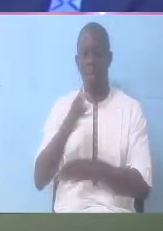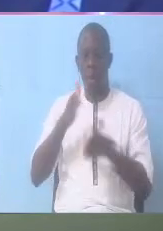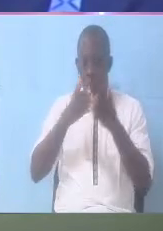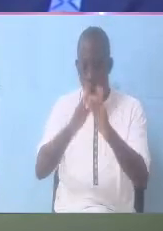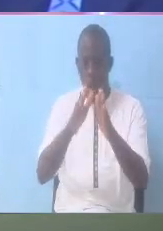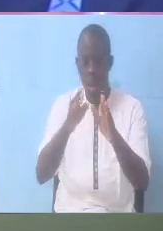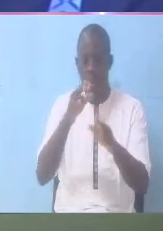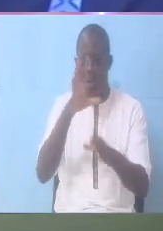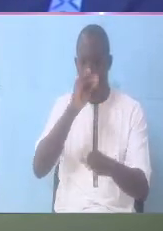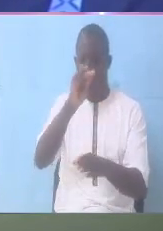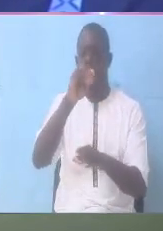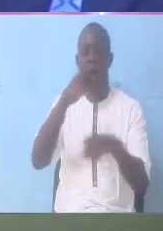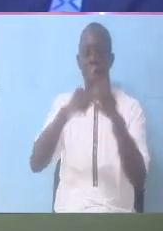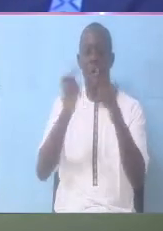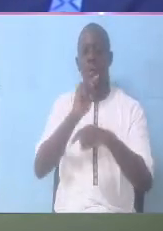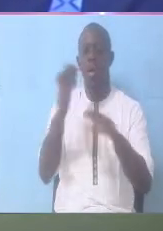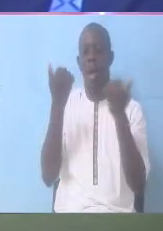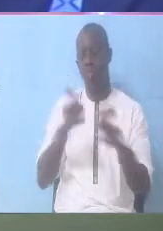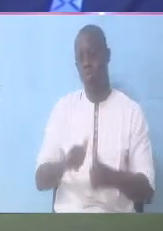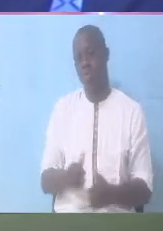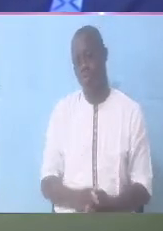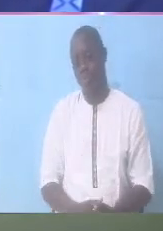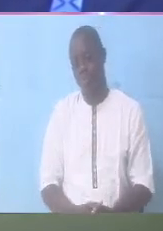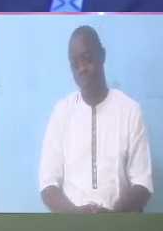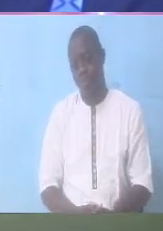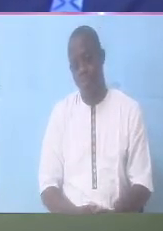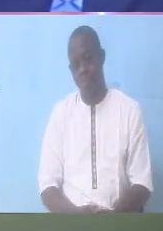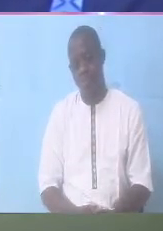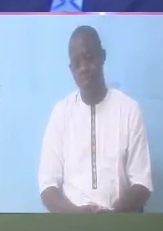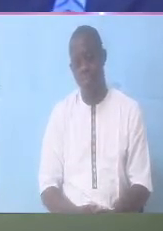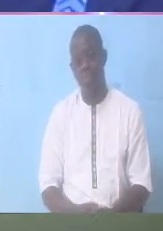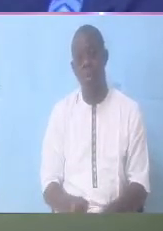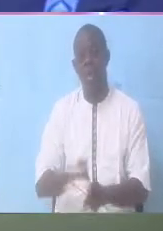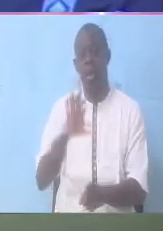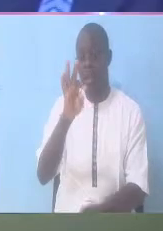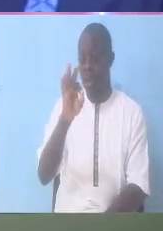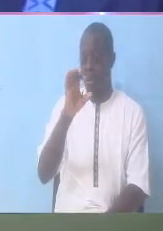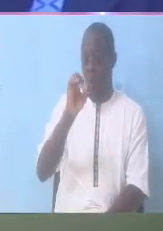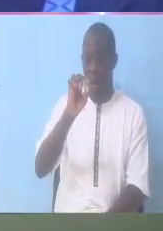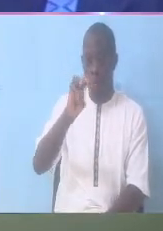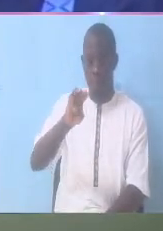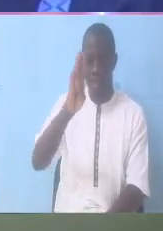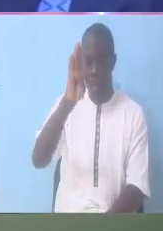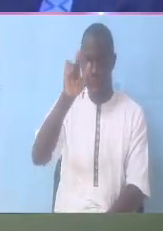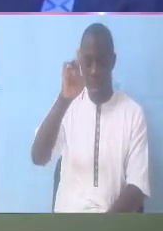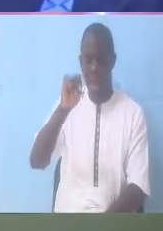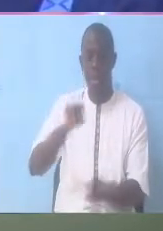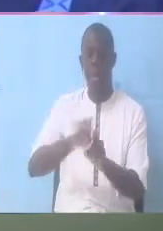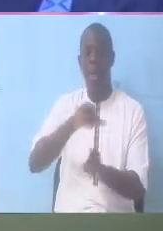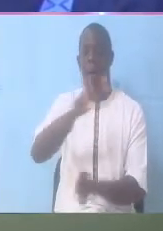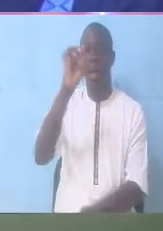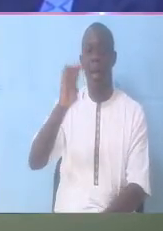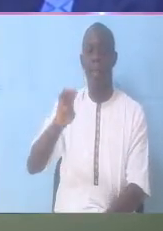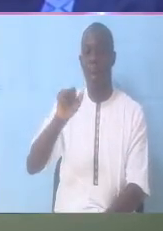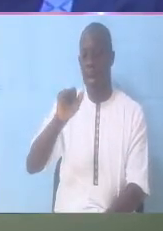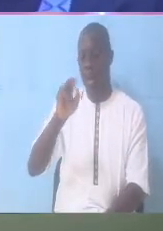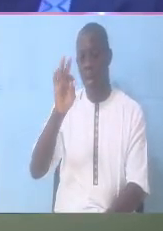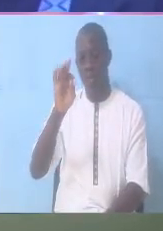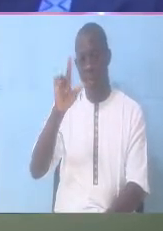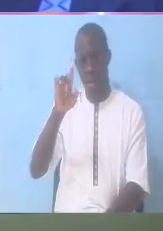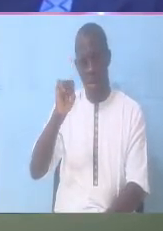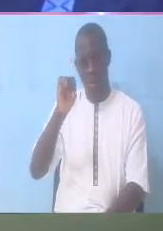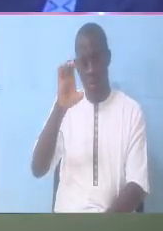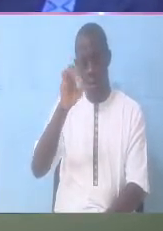And then Tumbul was not in good time with Malafikor as well. Adun Tumbul ni Malafikor fana mantara diari nungu